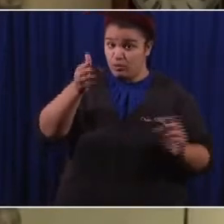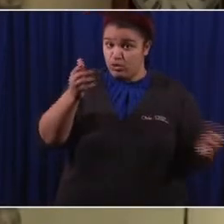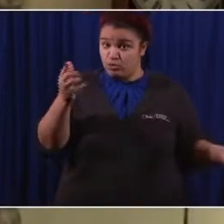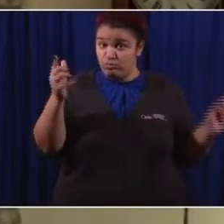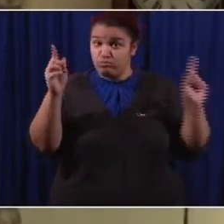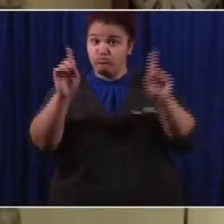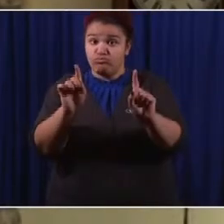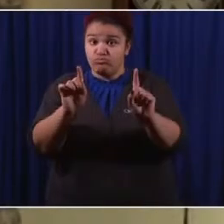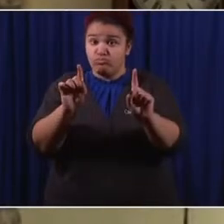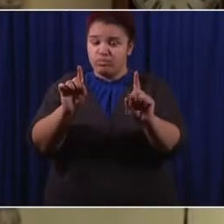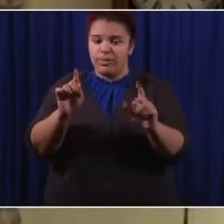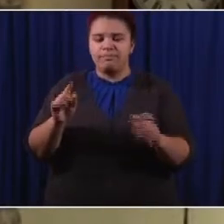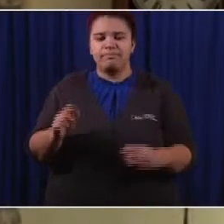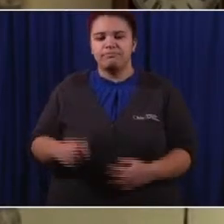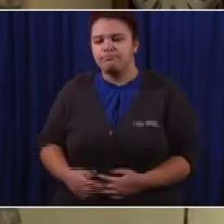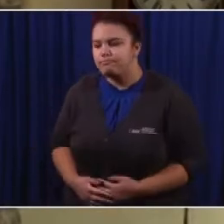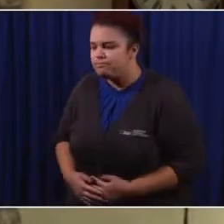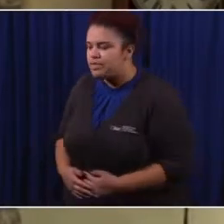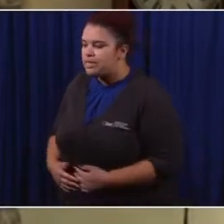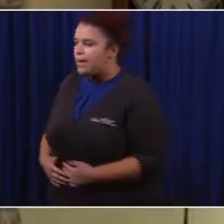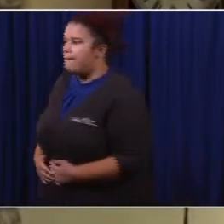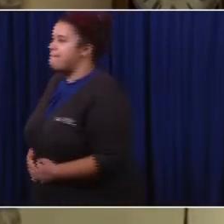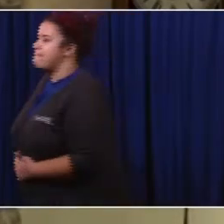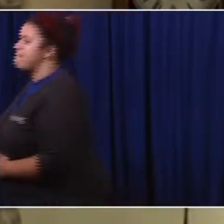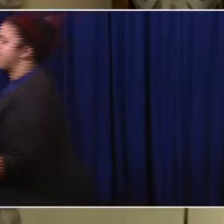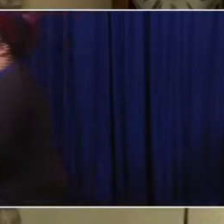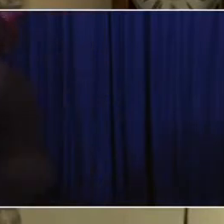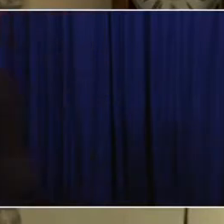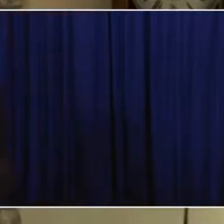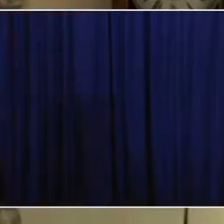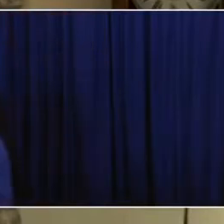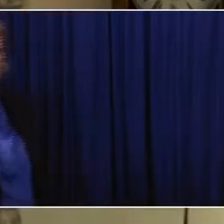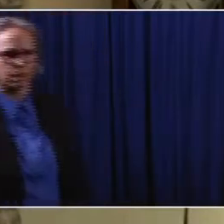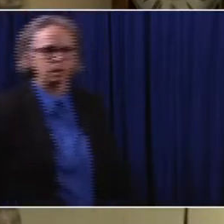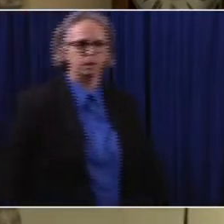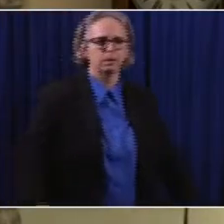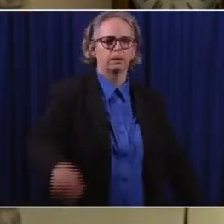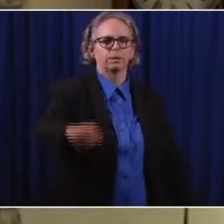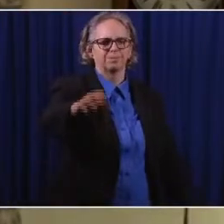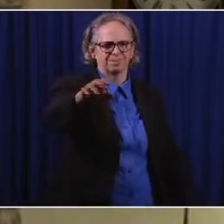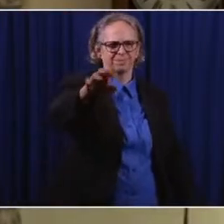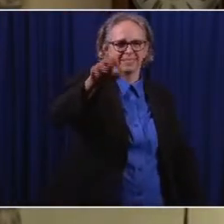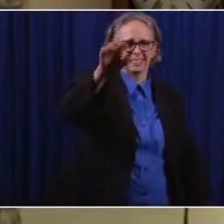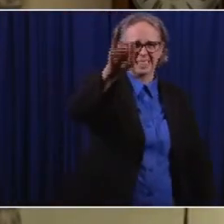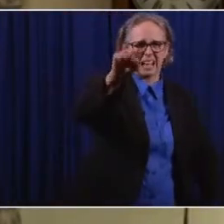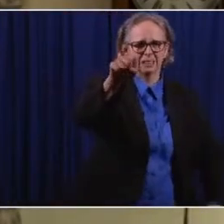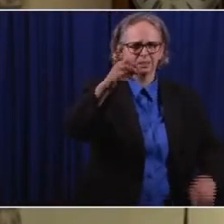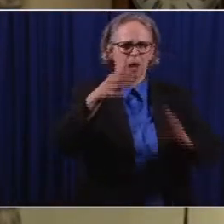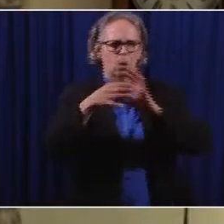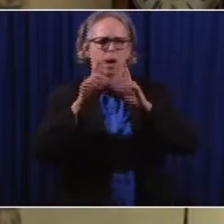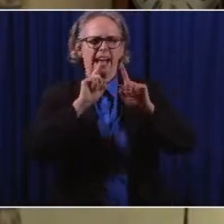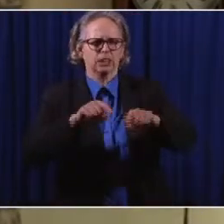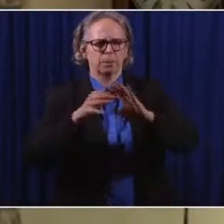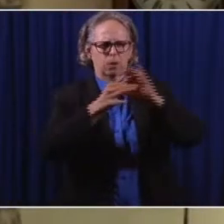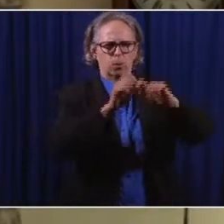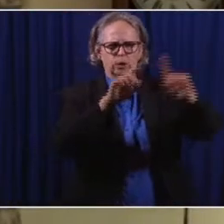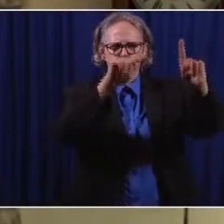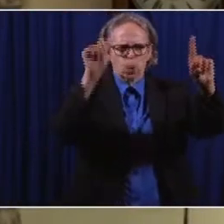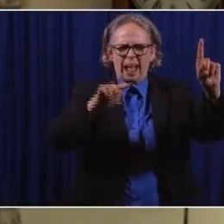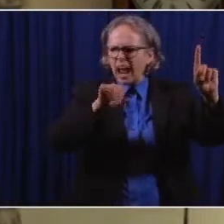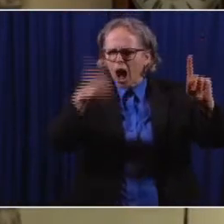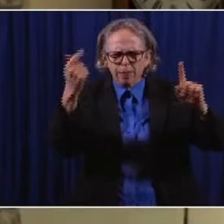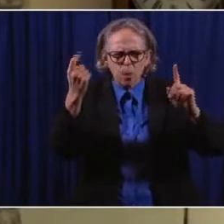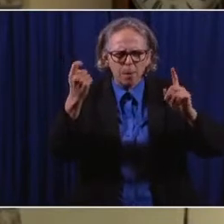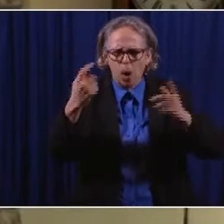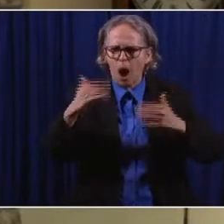I hope to be with him. I don't think they've announced the second location yet. and I tend to be with him at the second location,